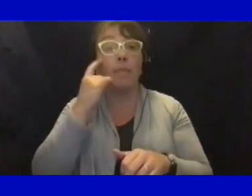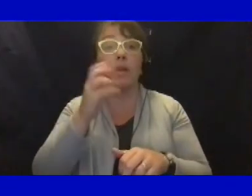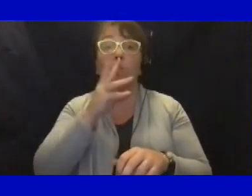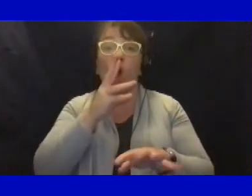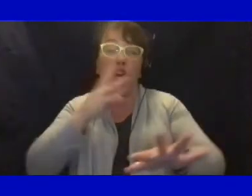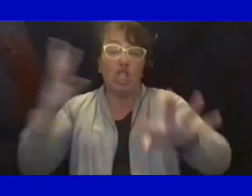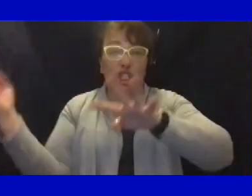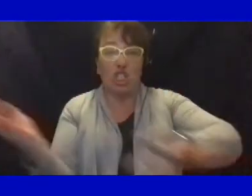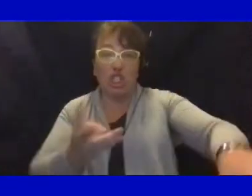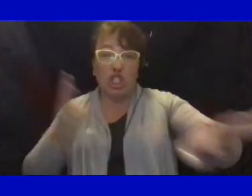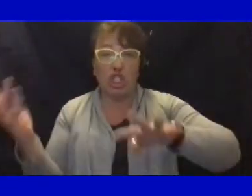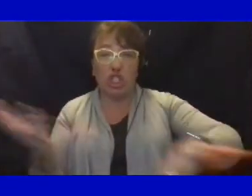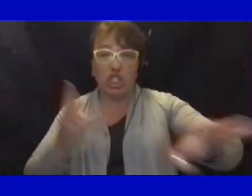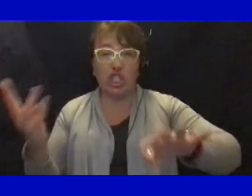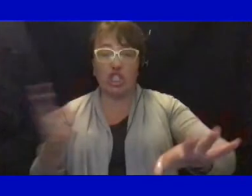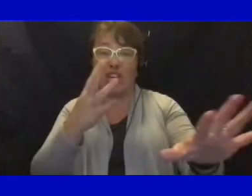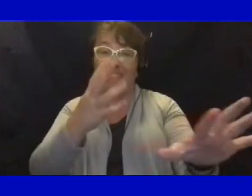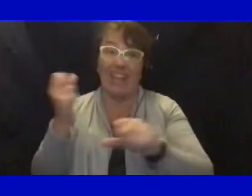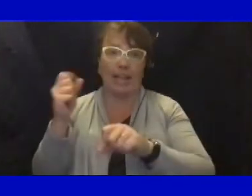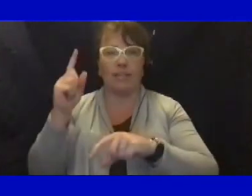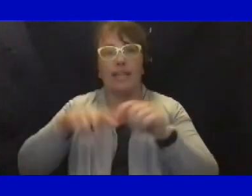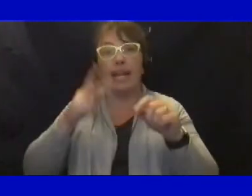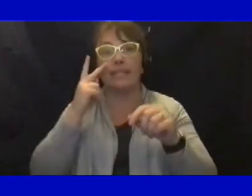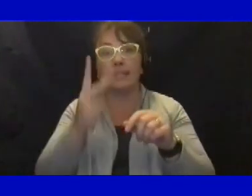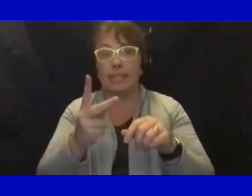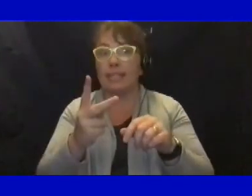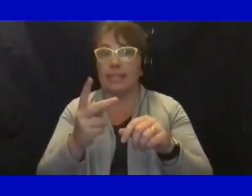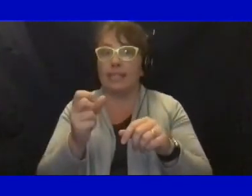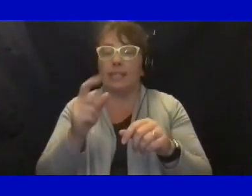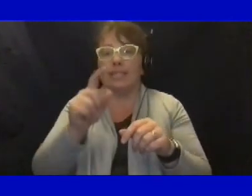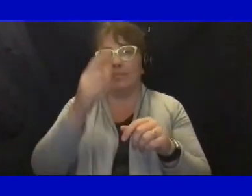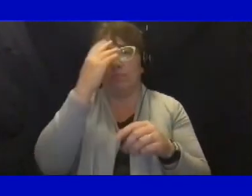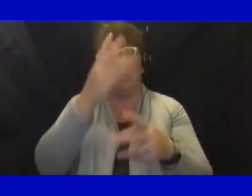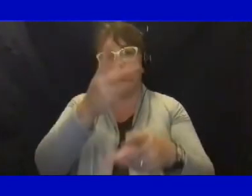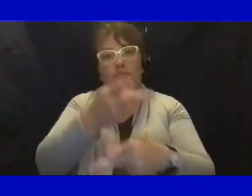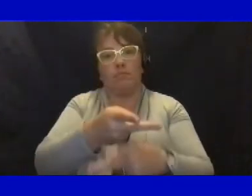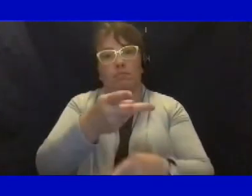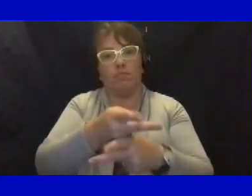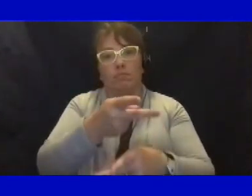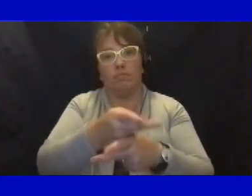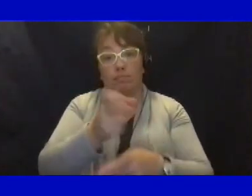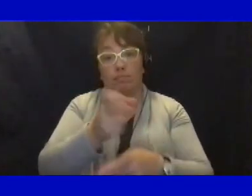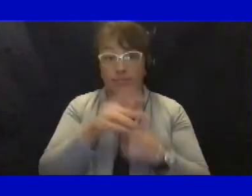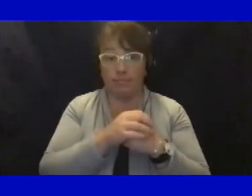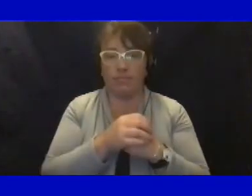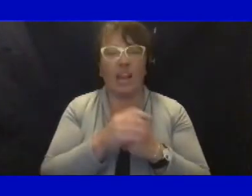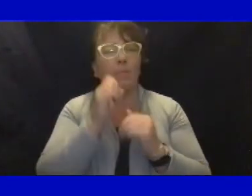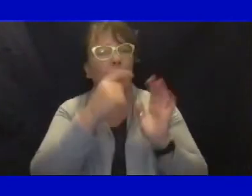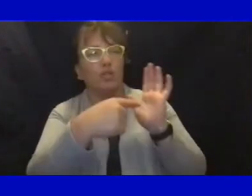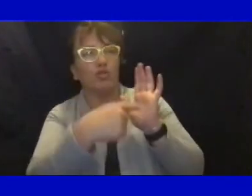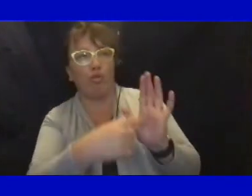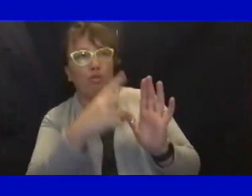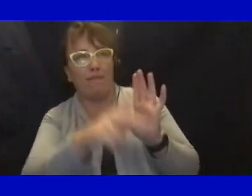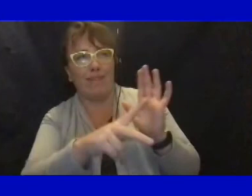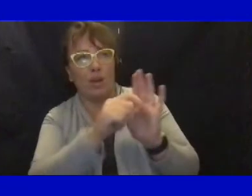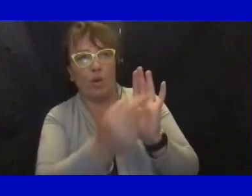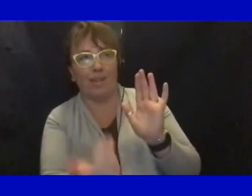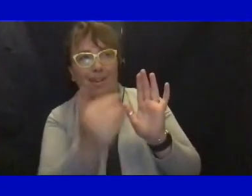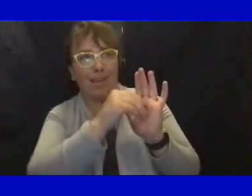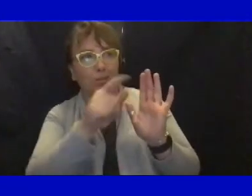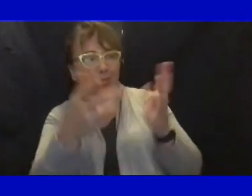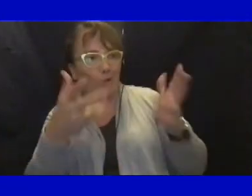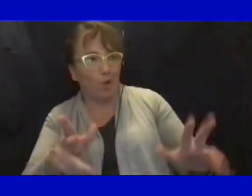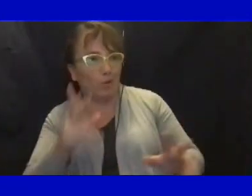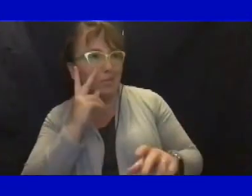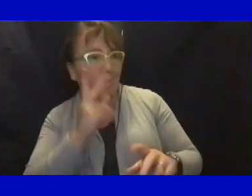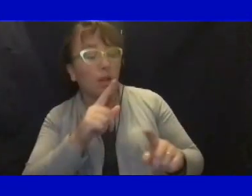Jason showed some great videos, so I'm not going to show the video, but I want you to keep in mind with mudslides,